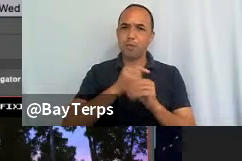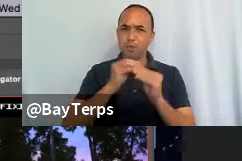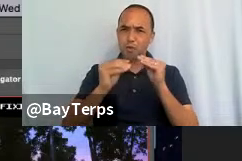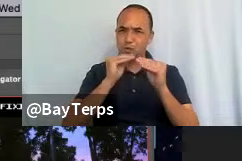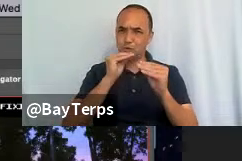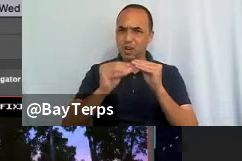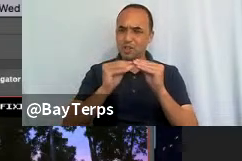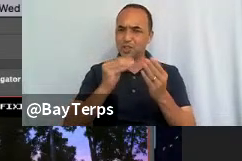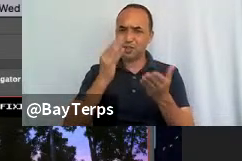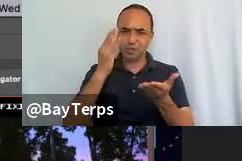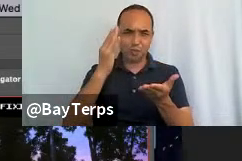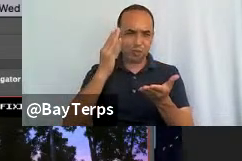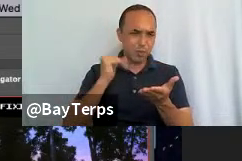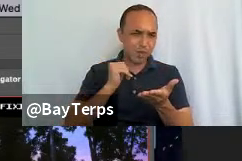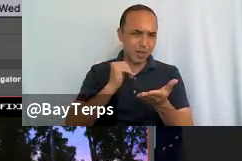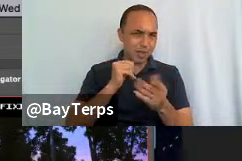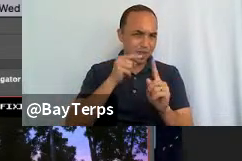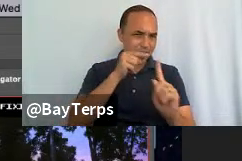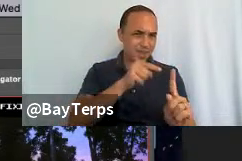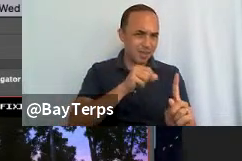over global corrections in this case?